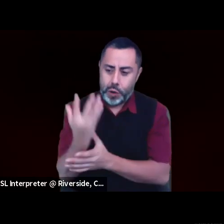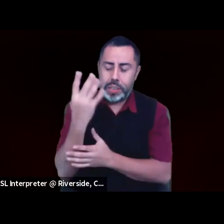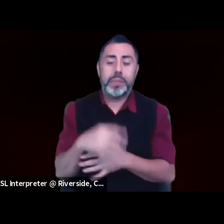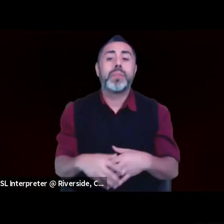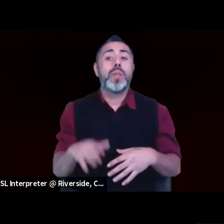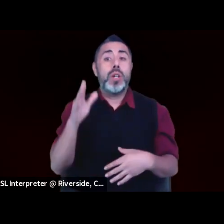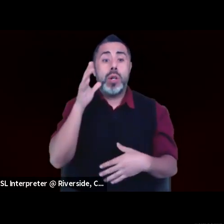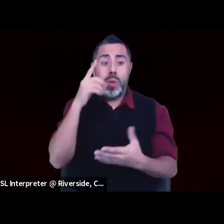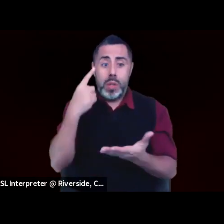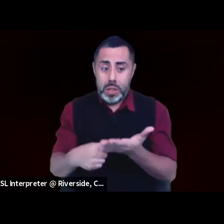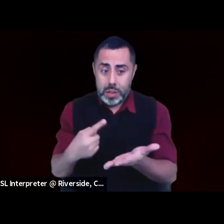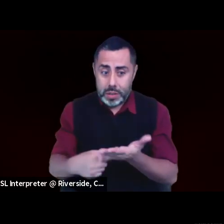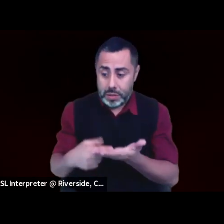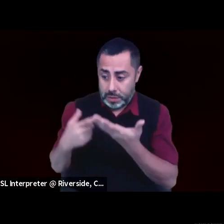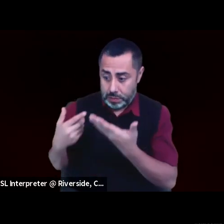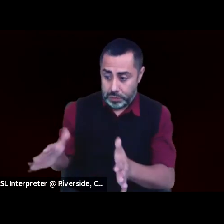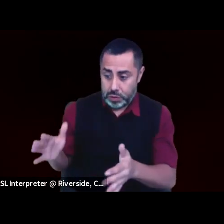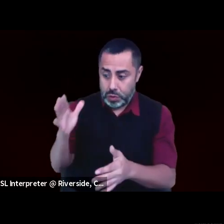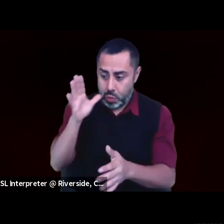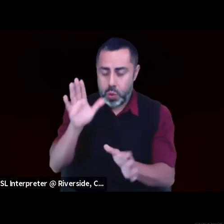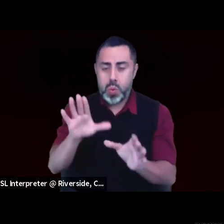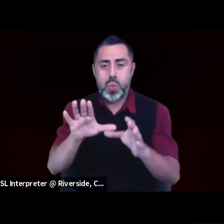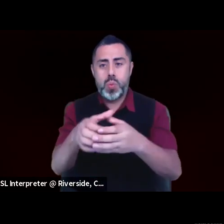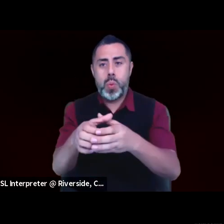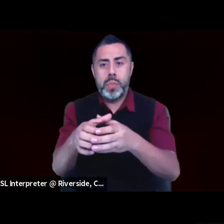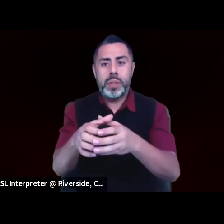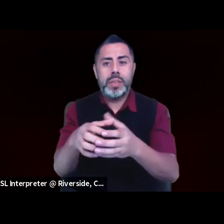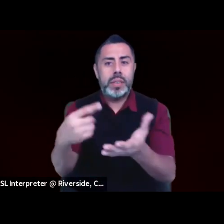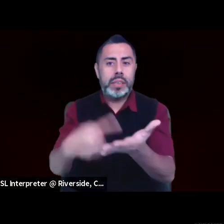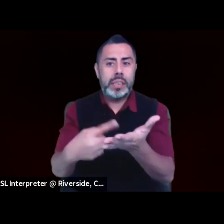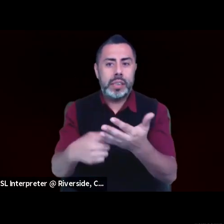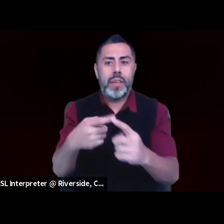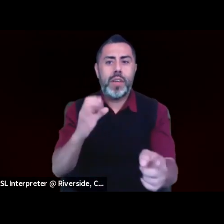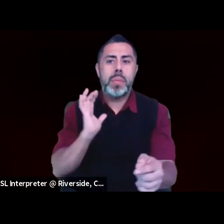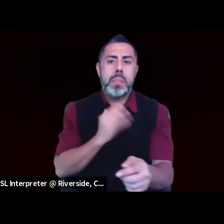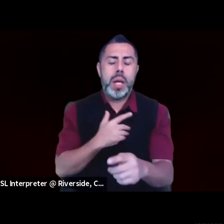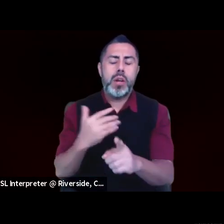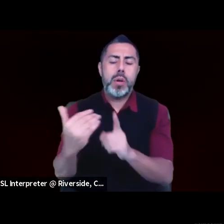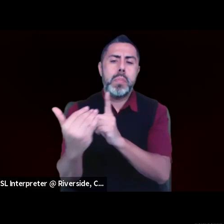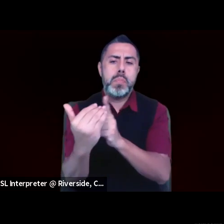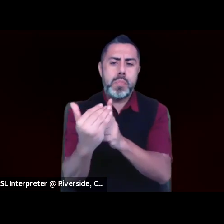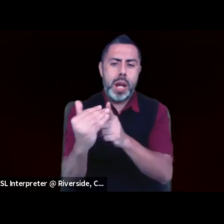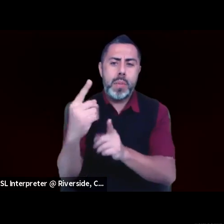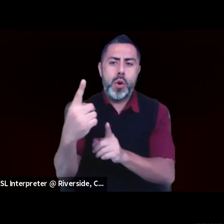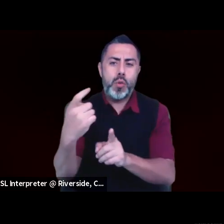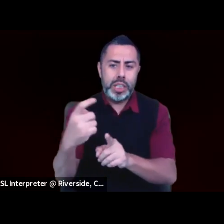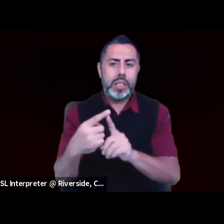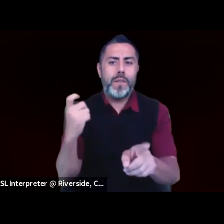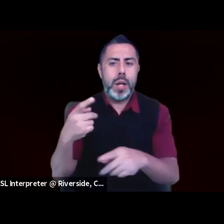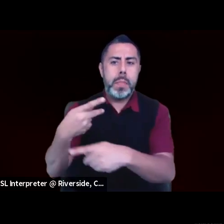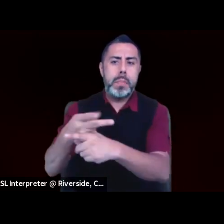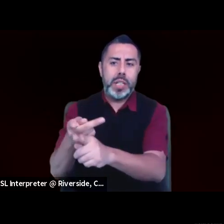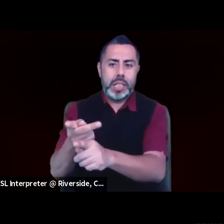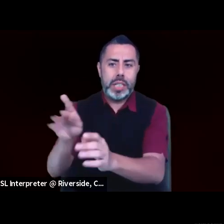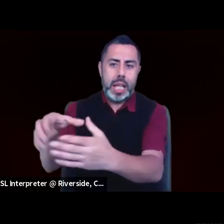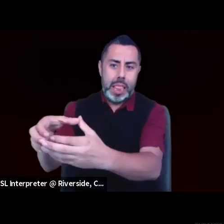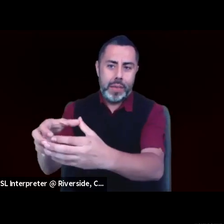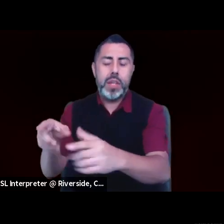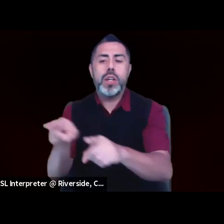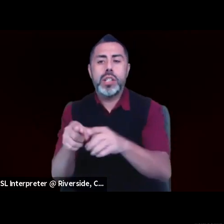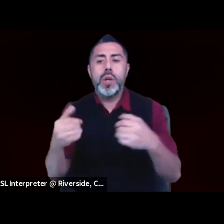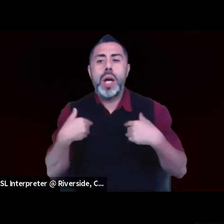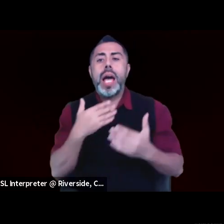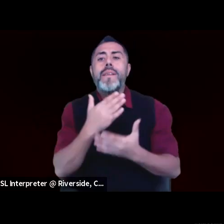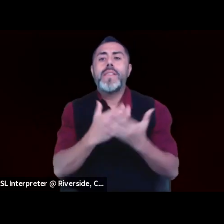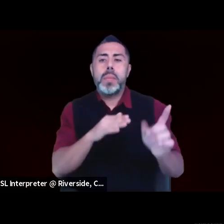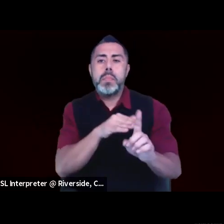group discussion with some prompt questions from our producing collective and some prompt questions that members of